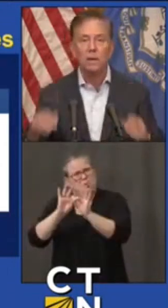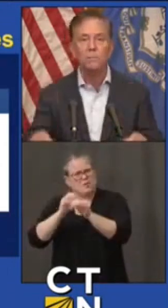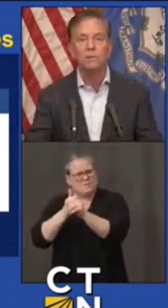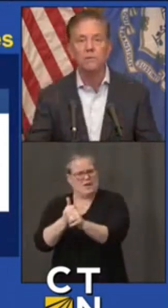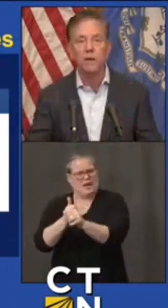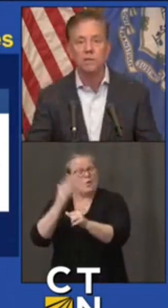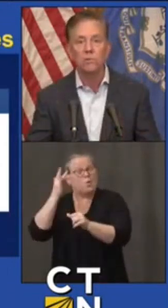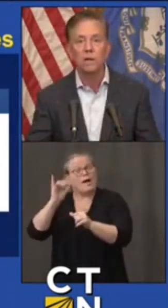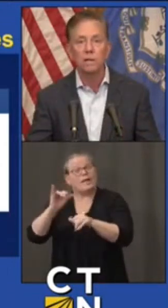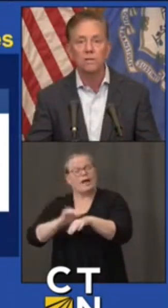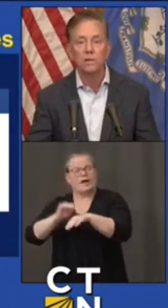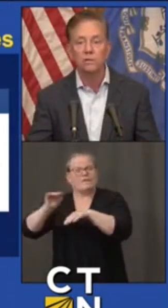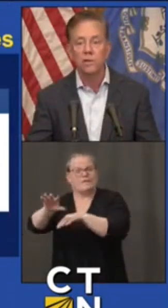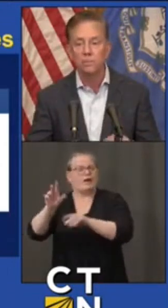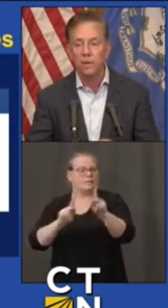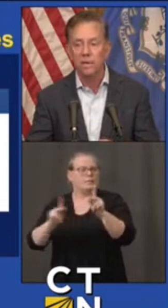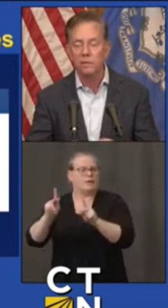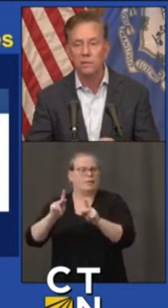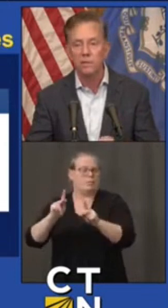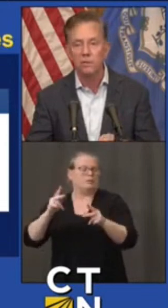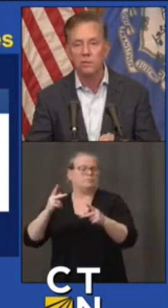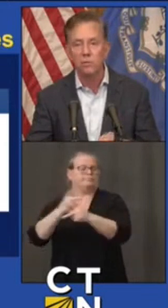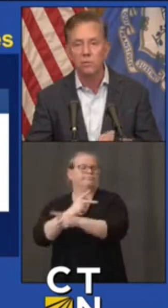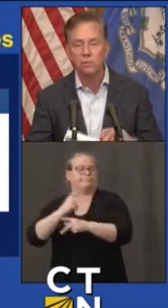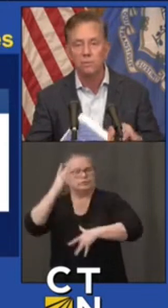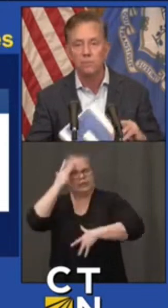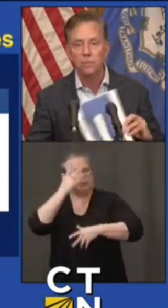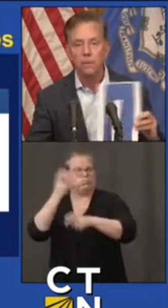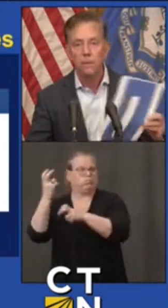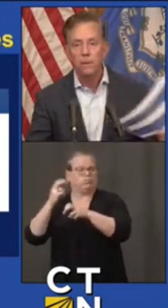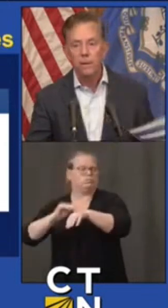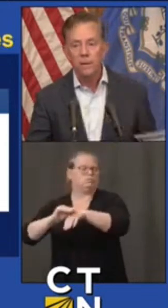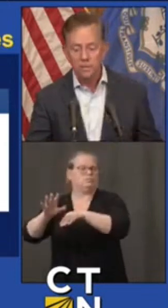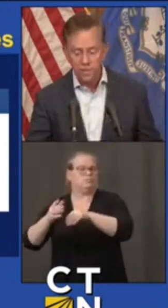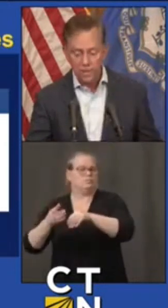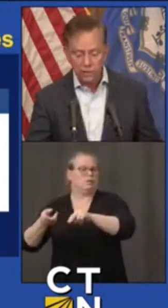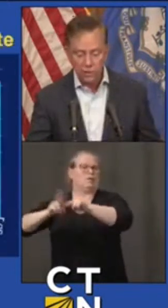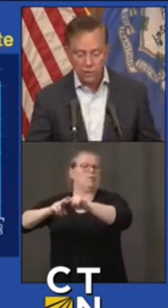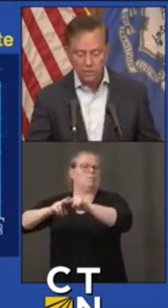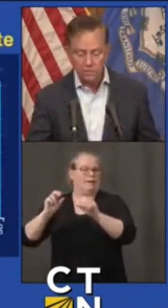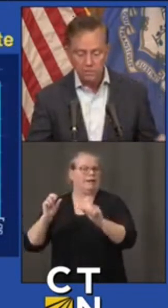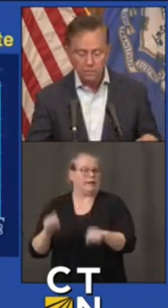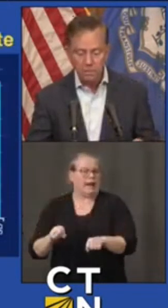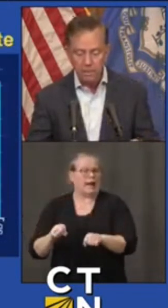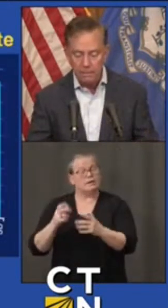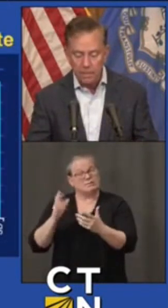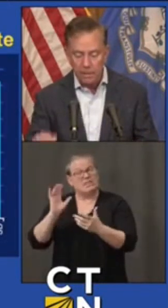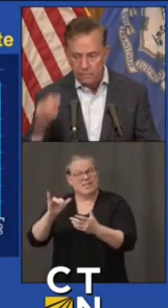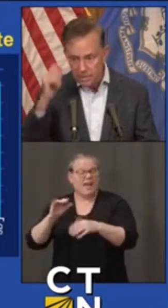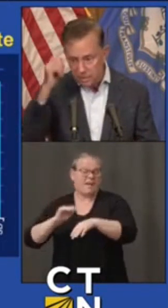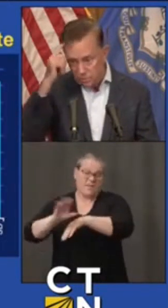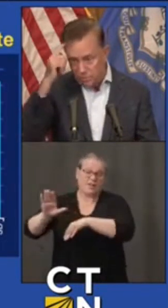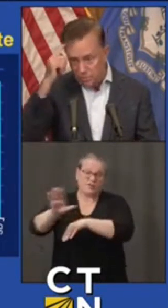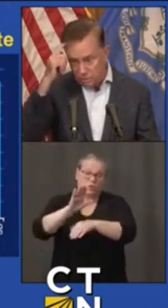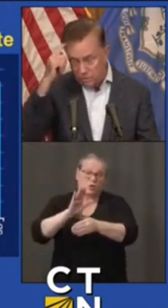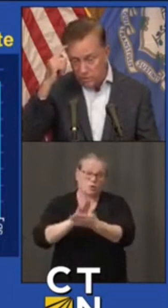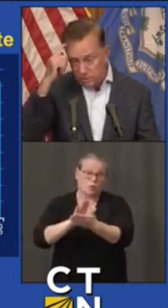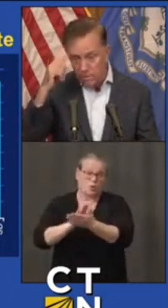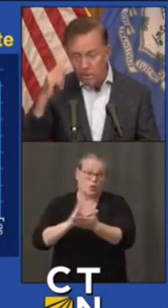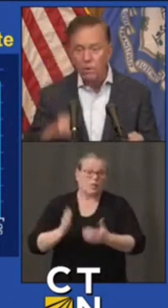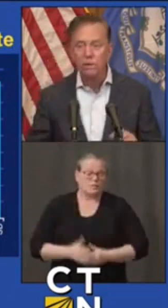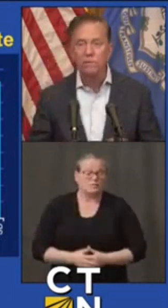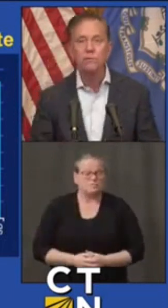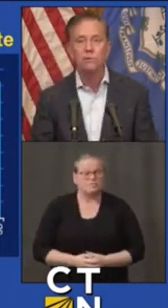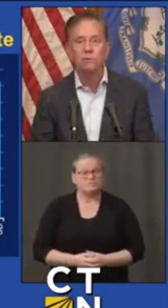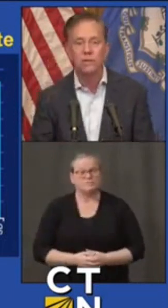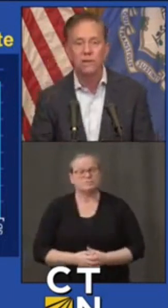spike up the infection rate and jeopardize your schools. This next chart is sort of just my